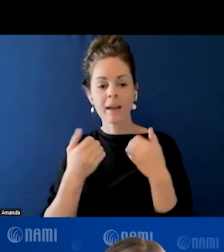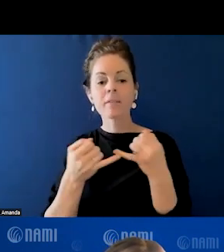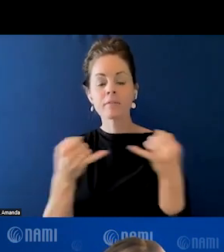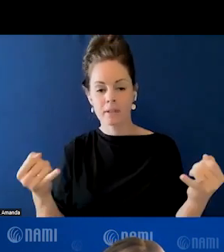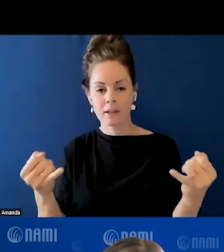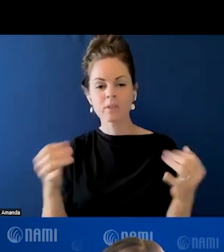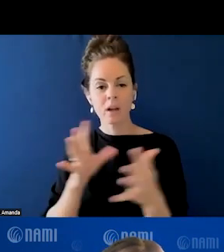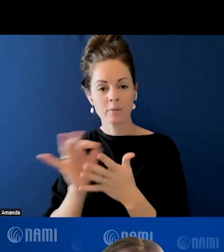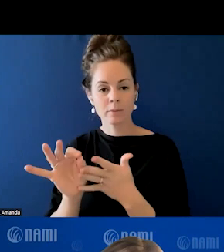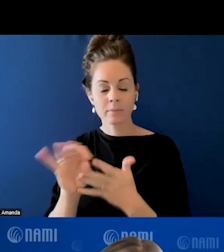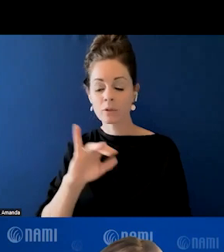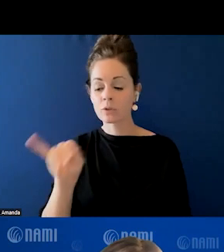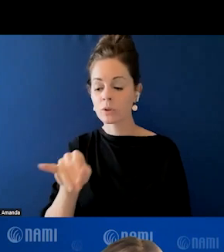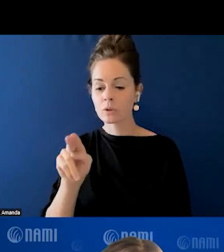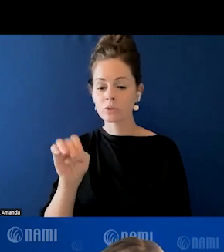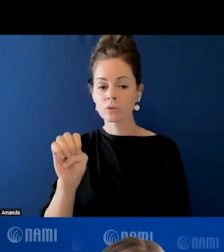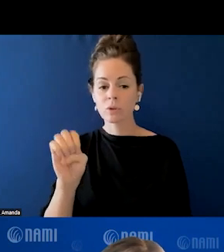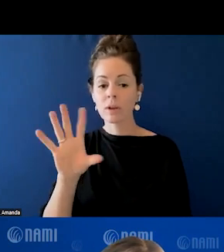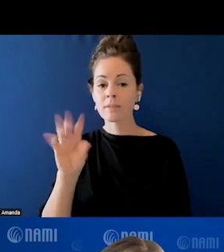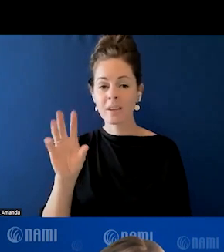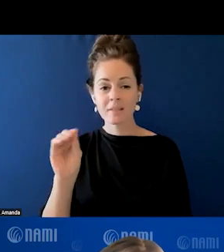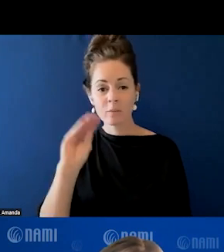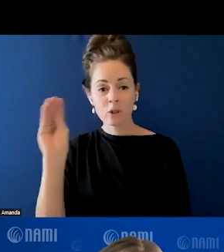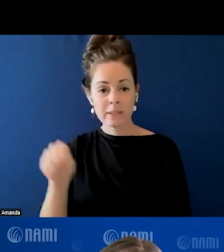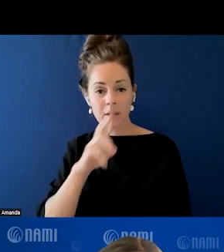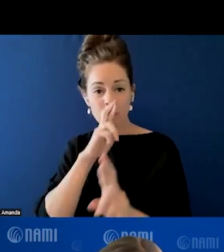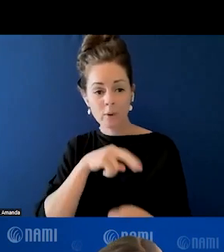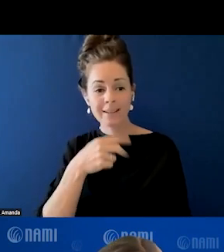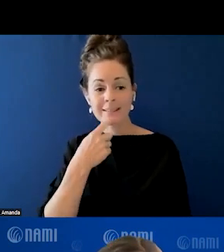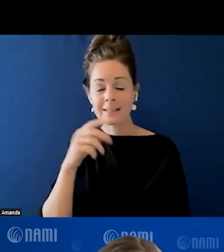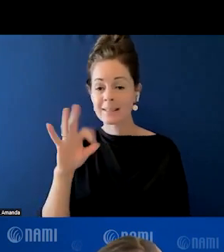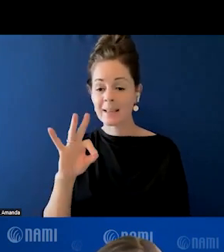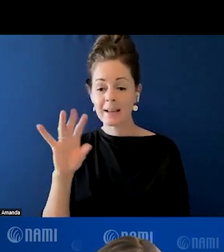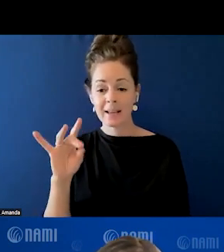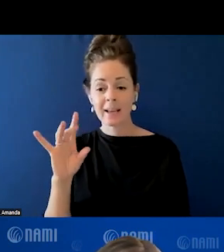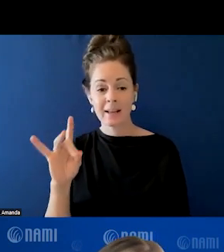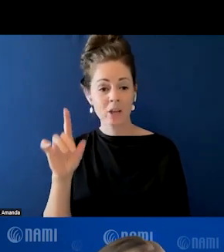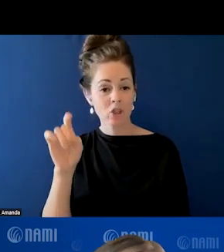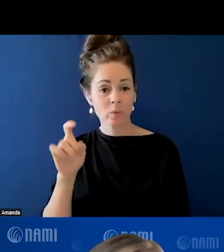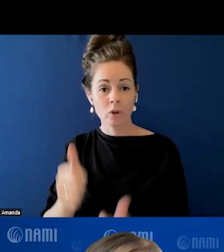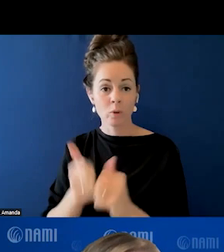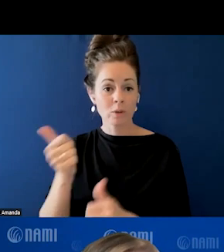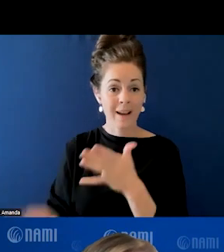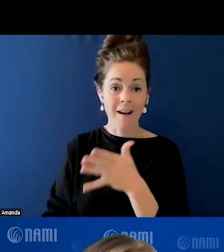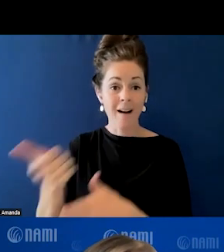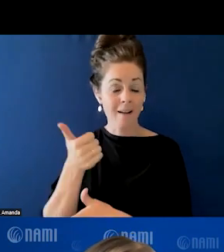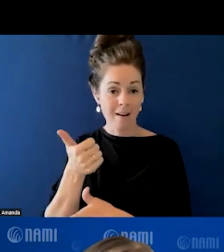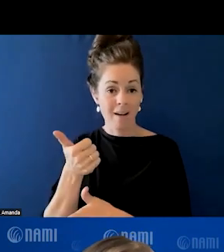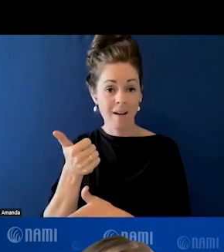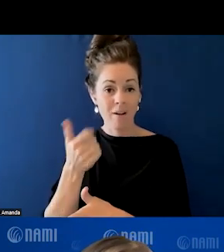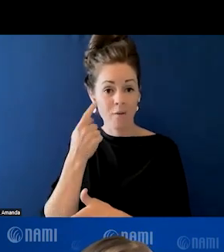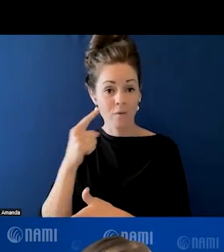saw 50% of respondents say that the 988 should be the highest or a high priority for